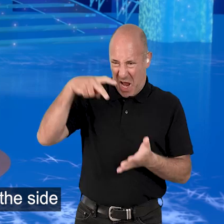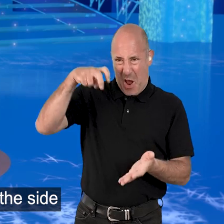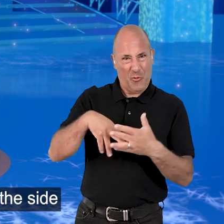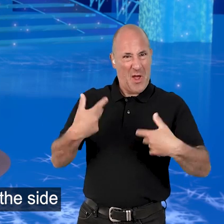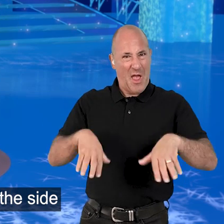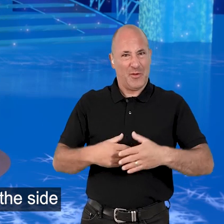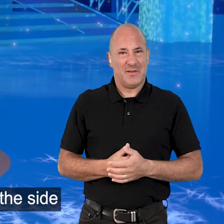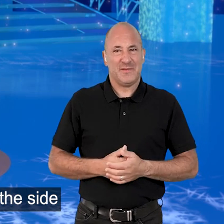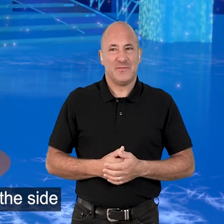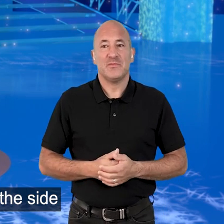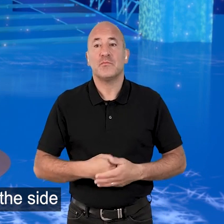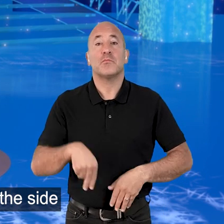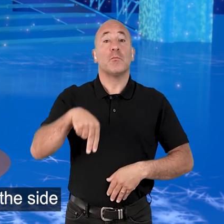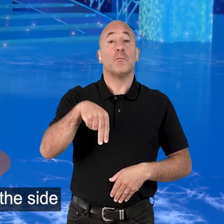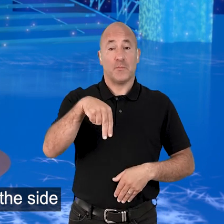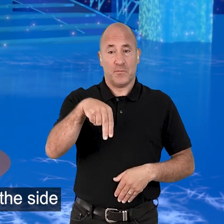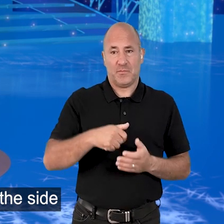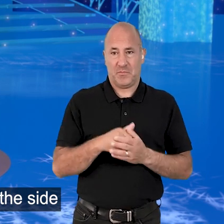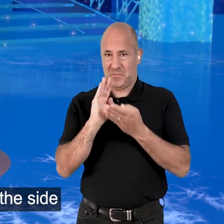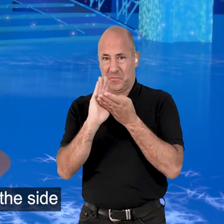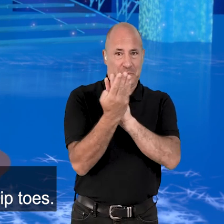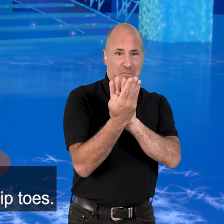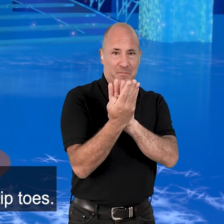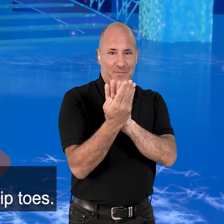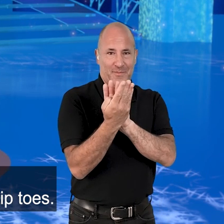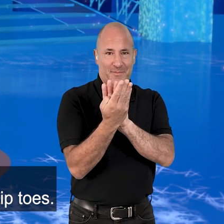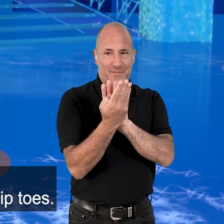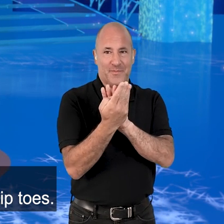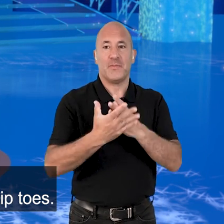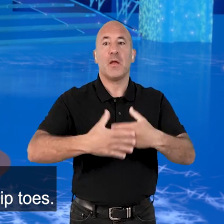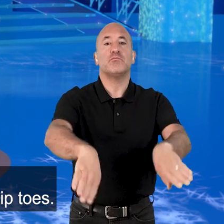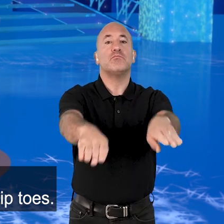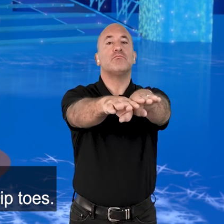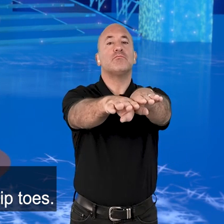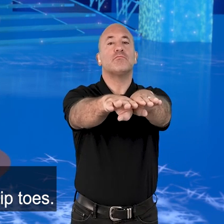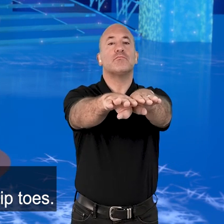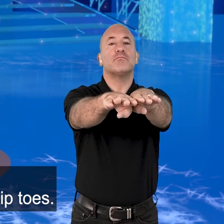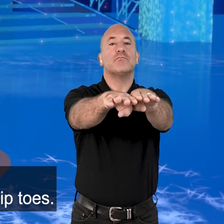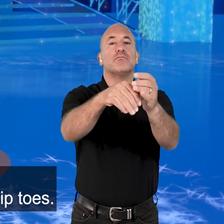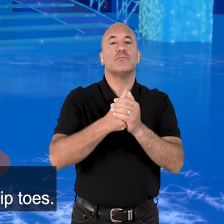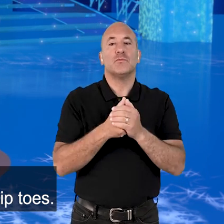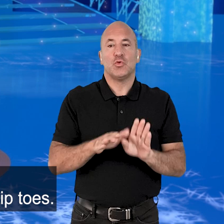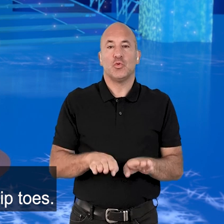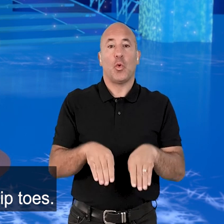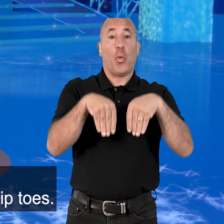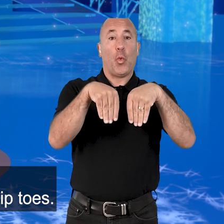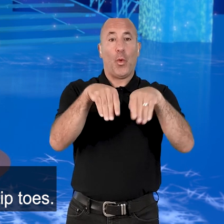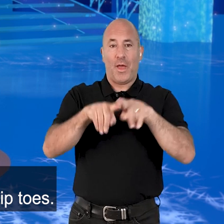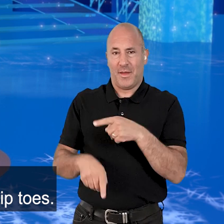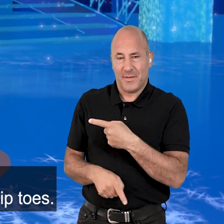heels. Standing all the way up, turn to the side. Now lift up your arms and lift up onto your